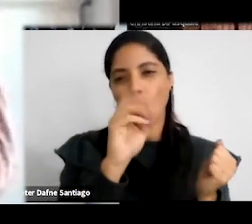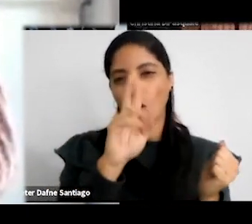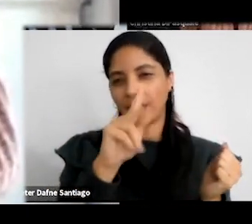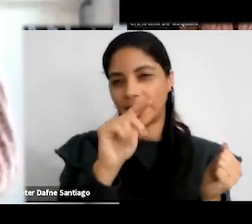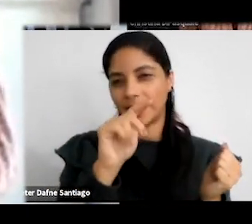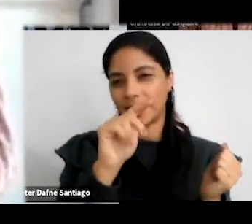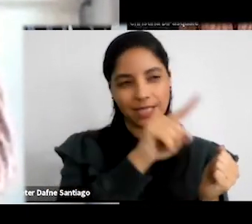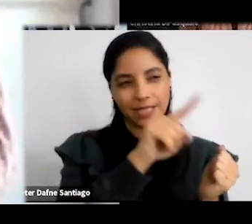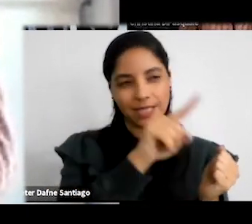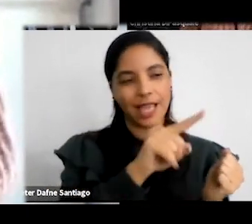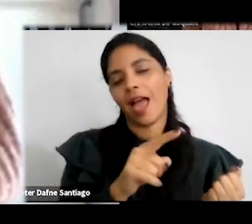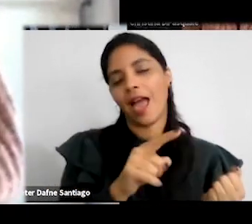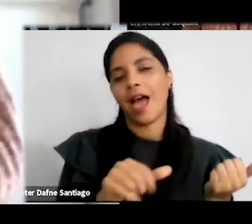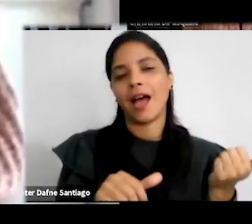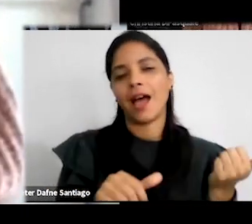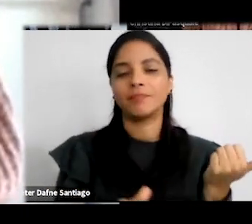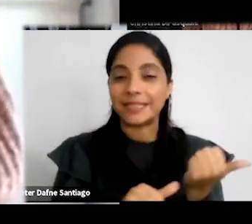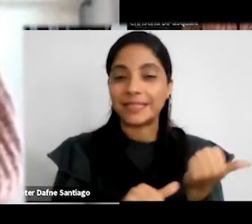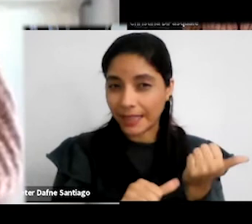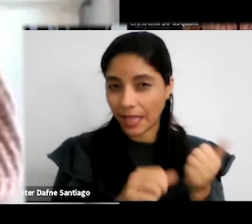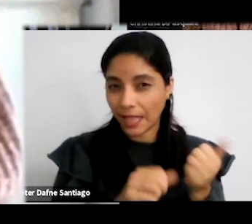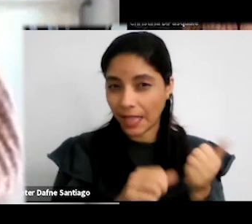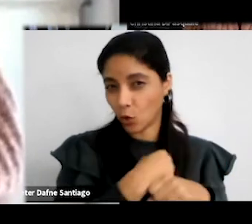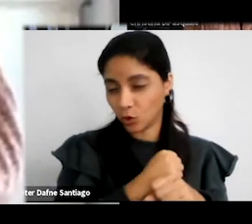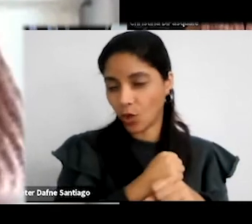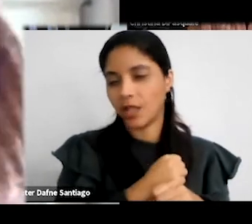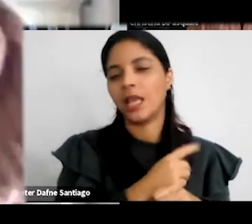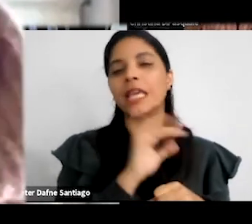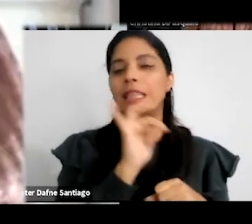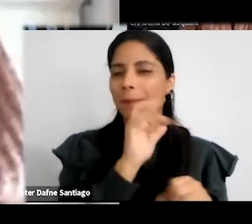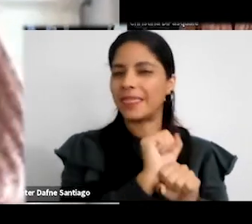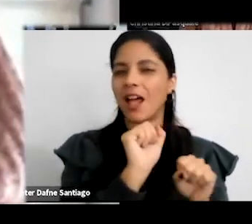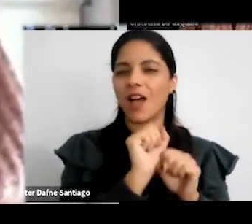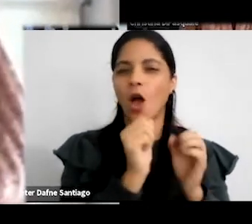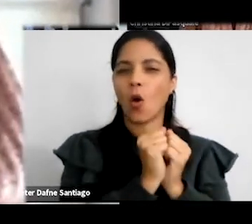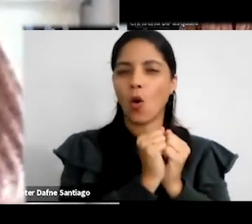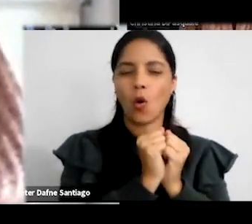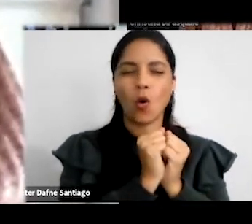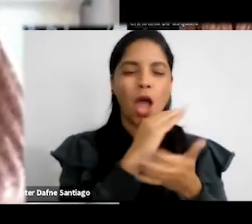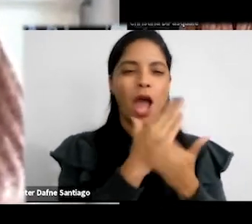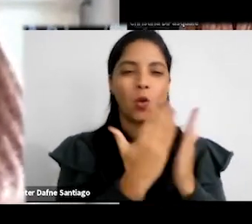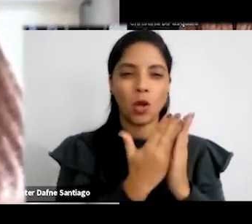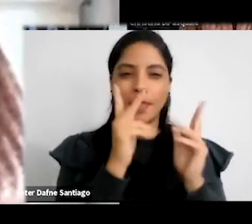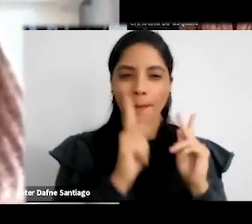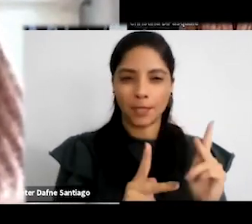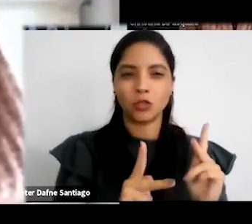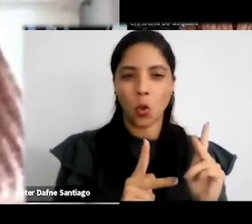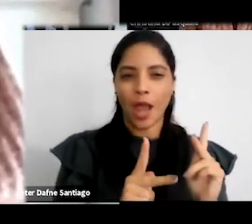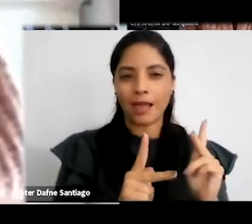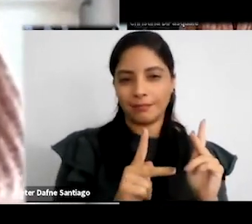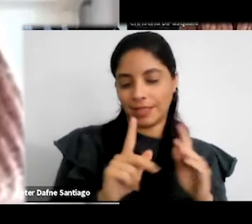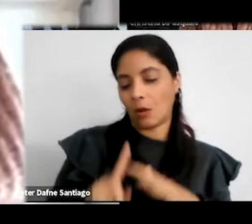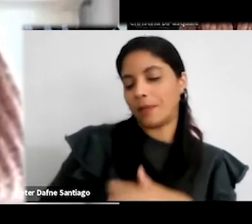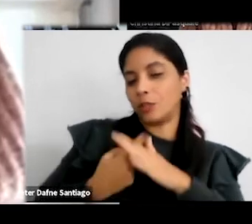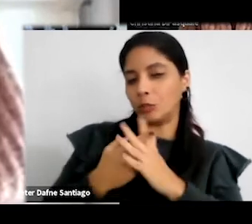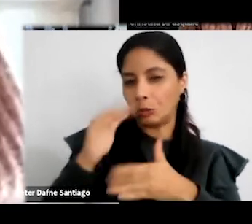production assistant and also worked his way up, but one of also the original creators. And Eulogio put me in touch with